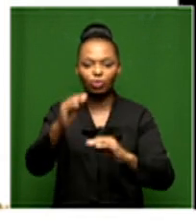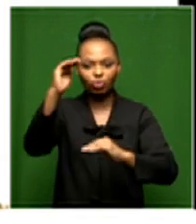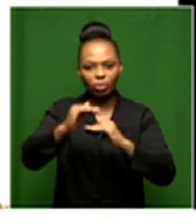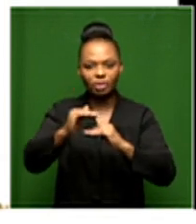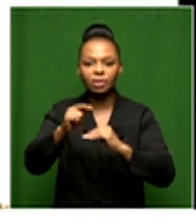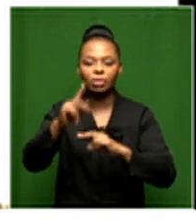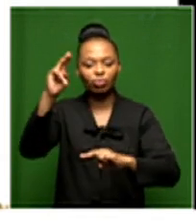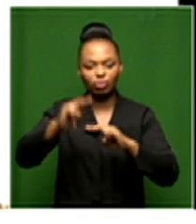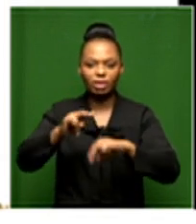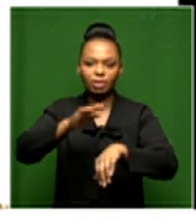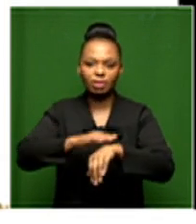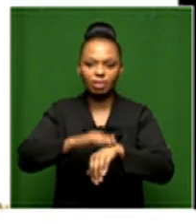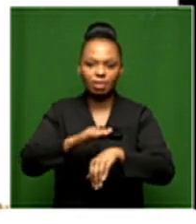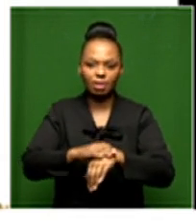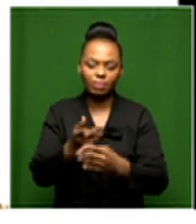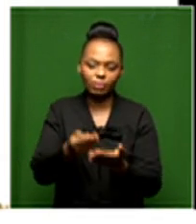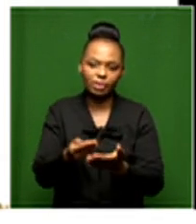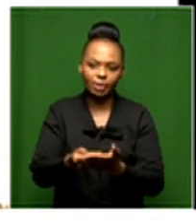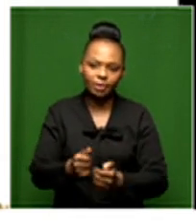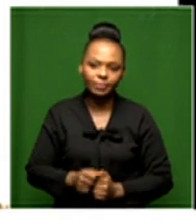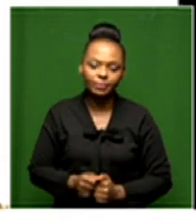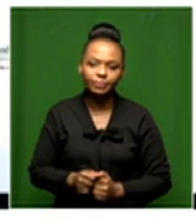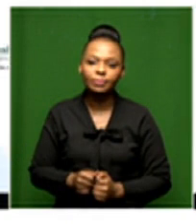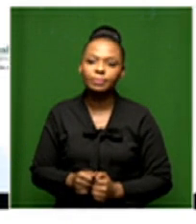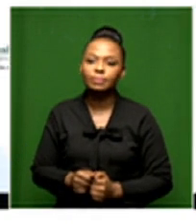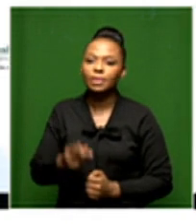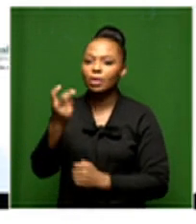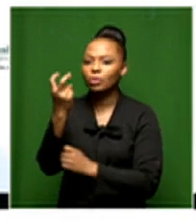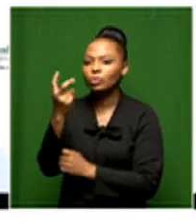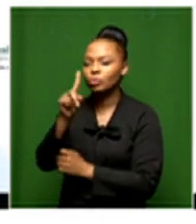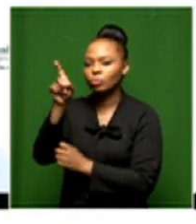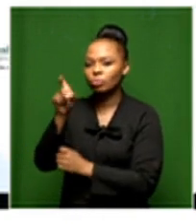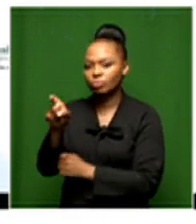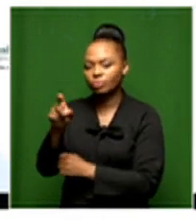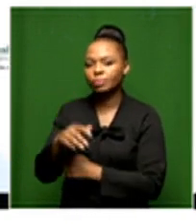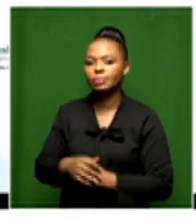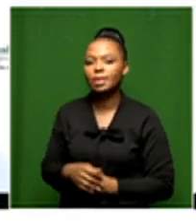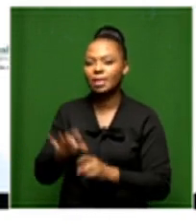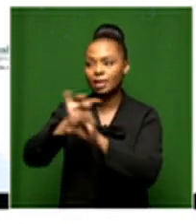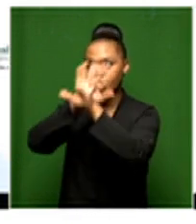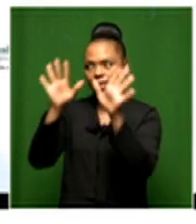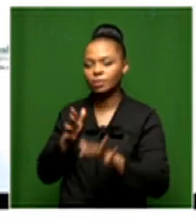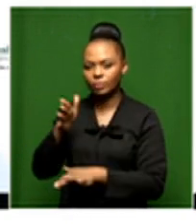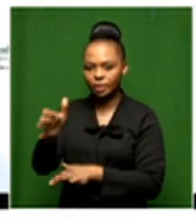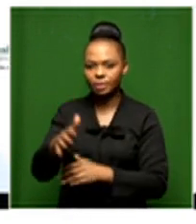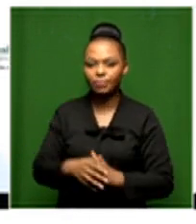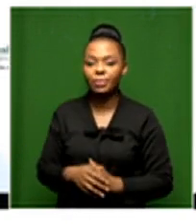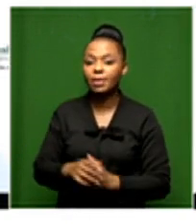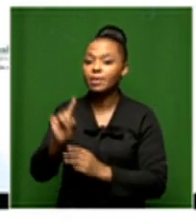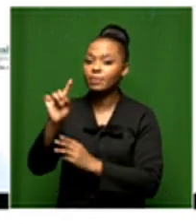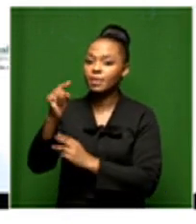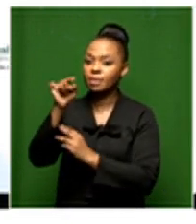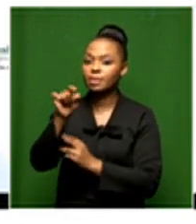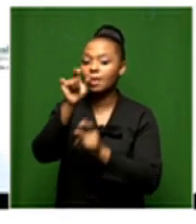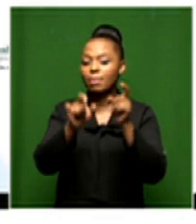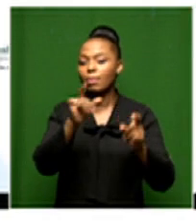of time possible. And then two quick questions on clarity. The first one, people have been